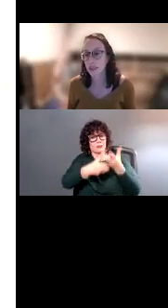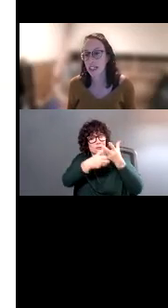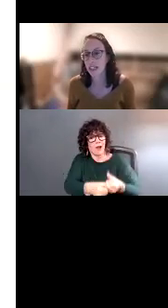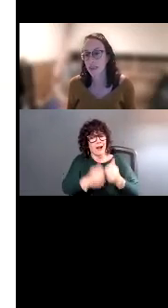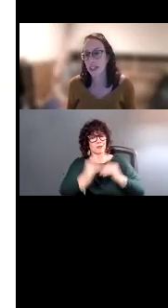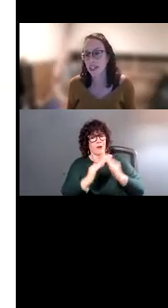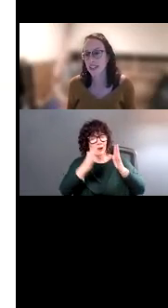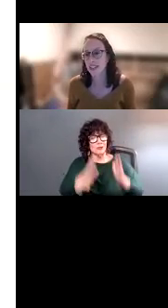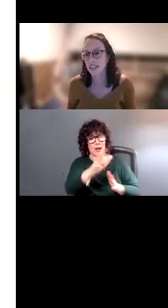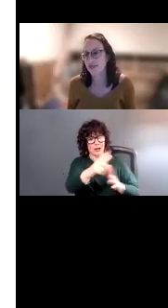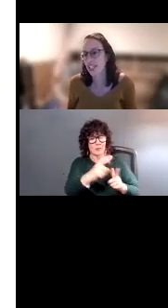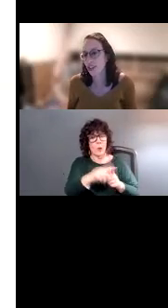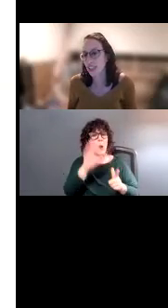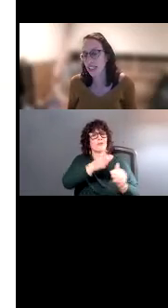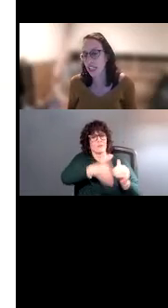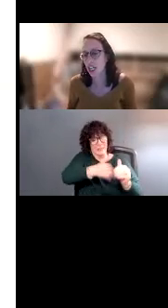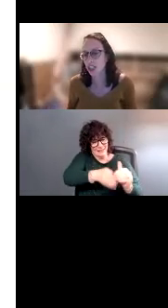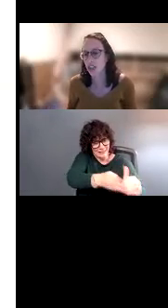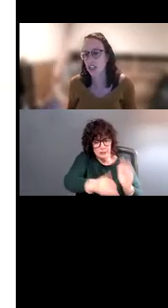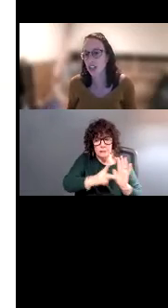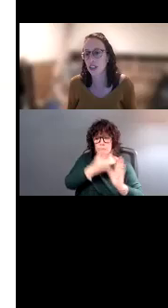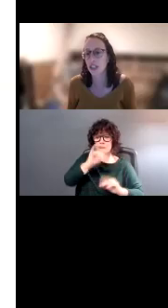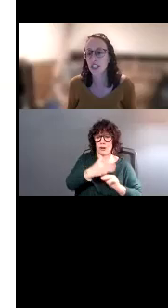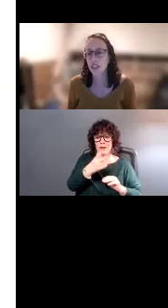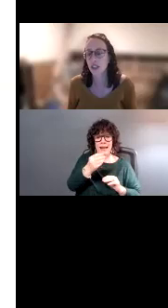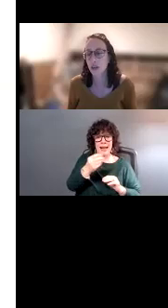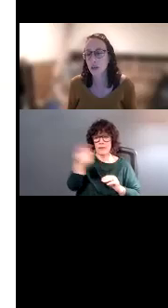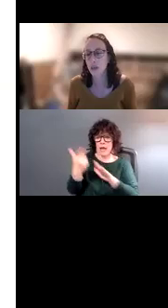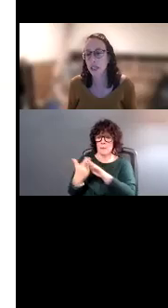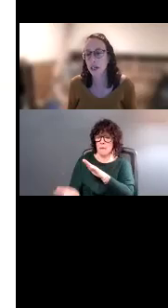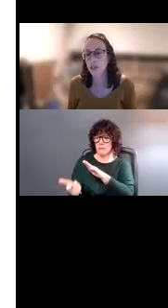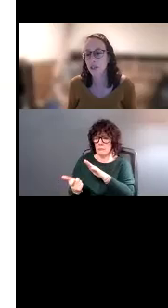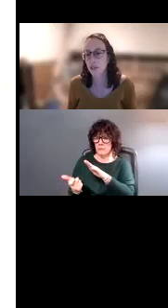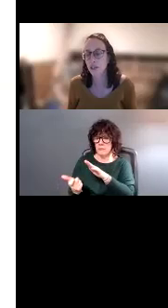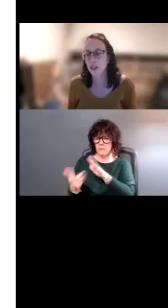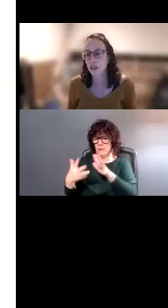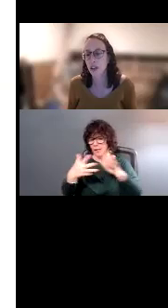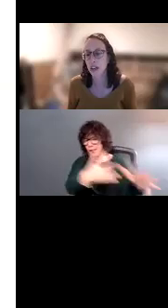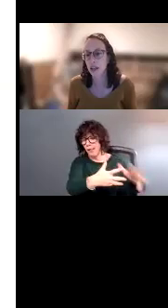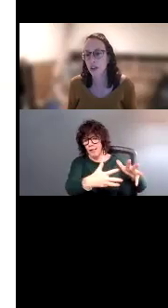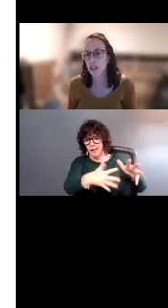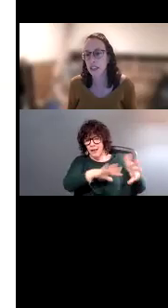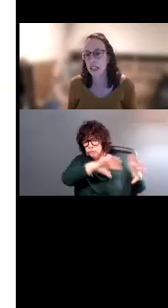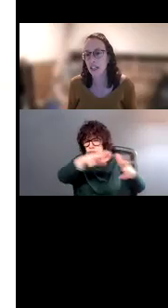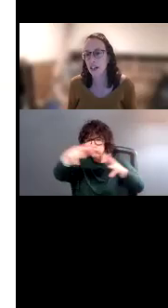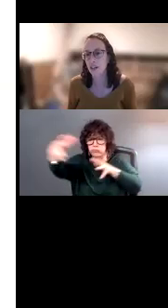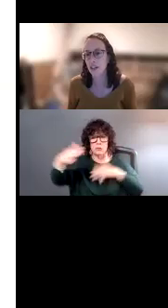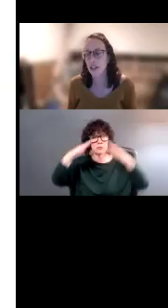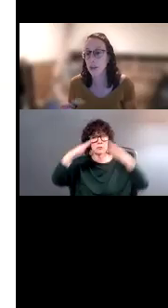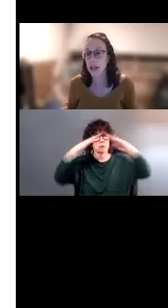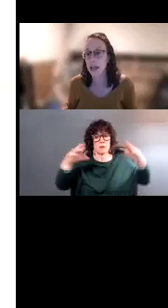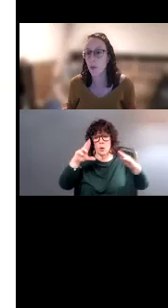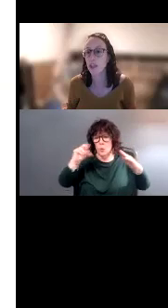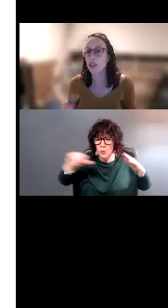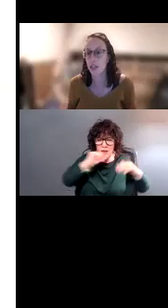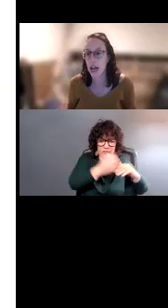was completed because they trusted the contractor. So be careful to only sign off